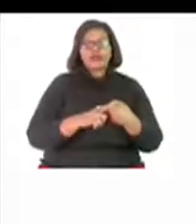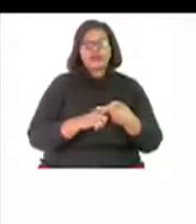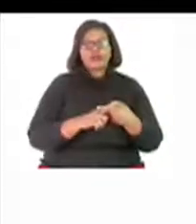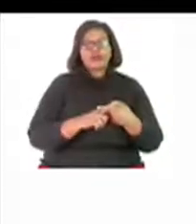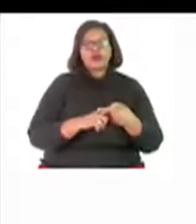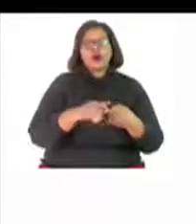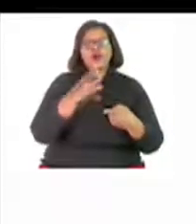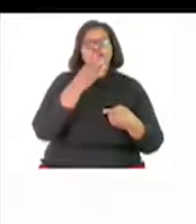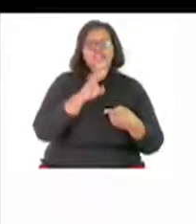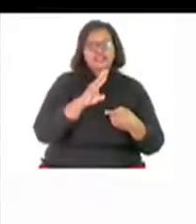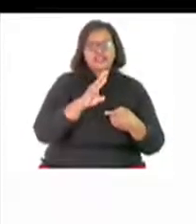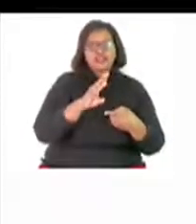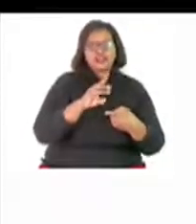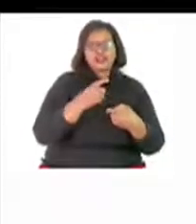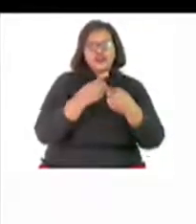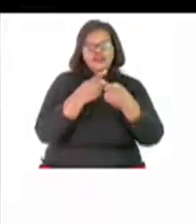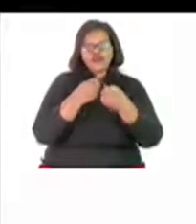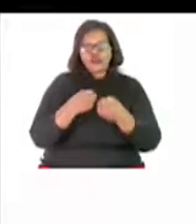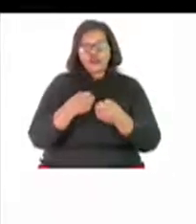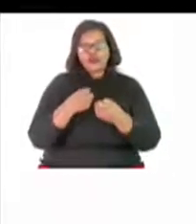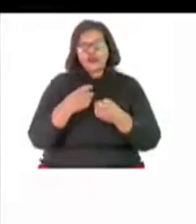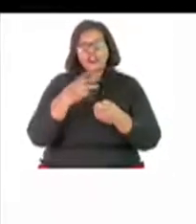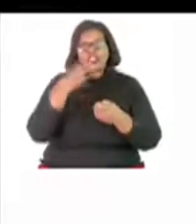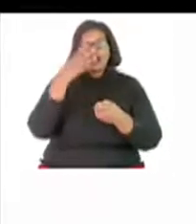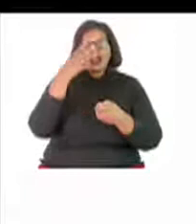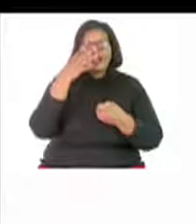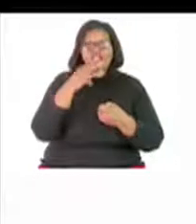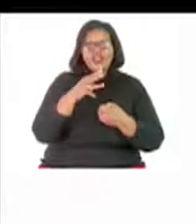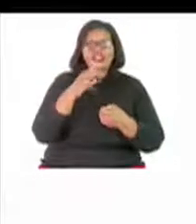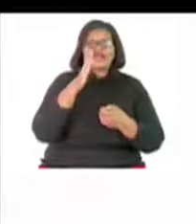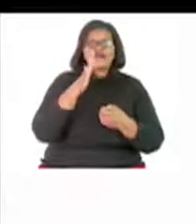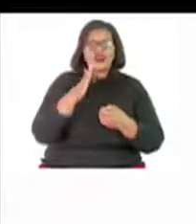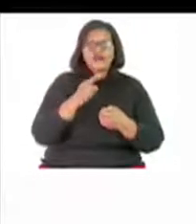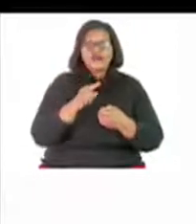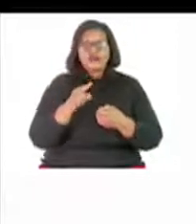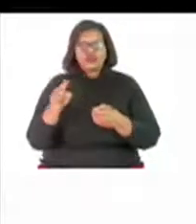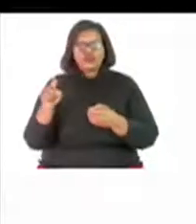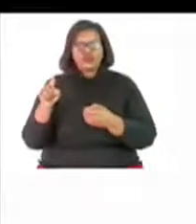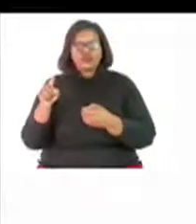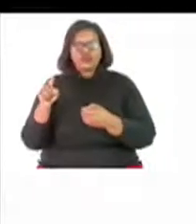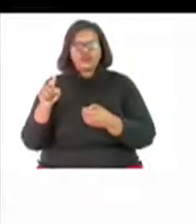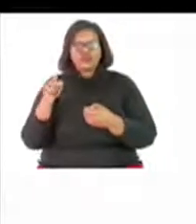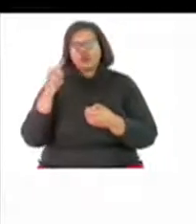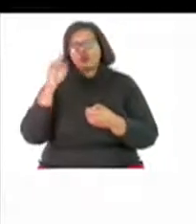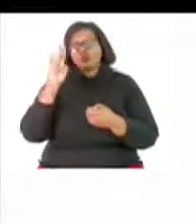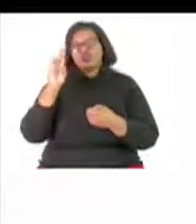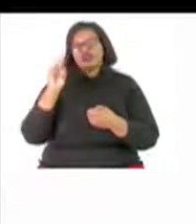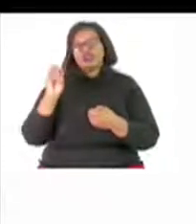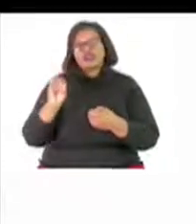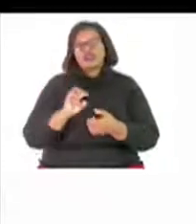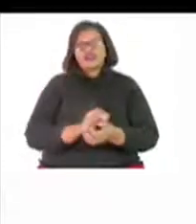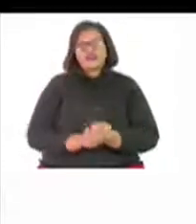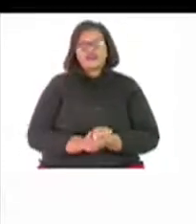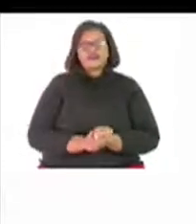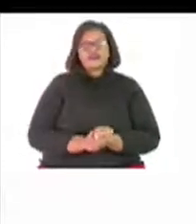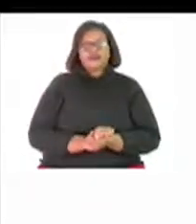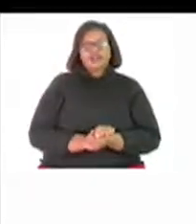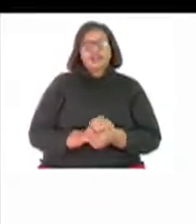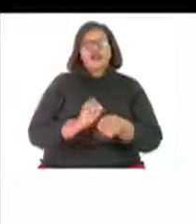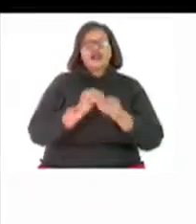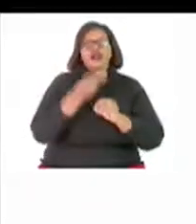of 6 between 35 and 70. Number